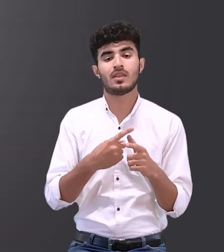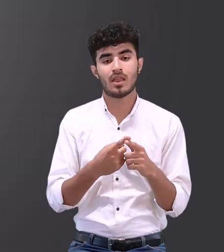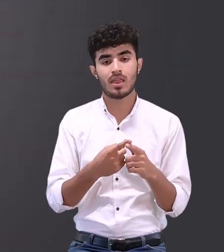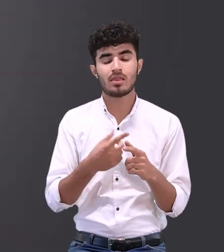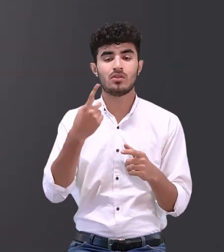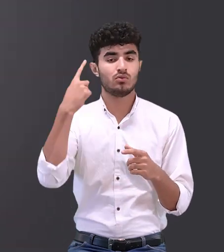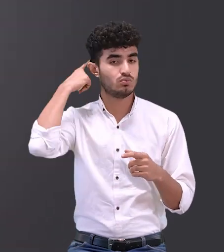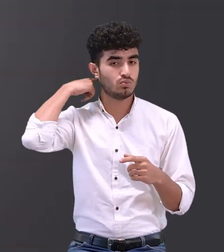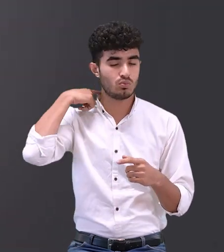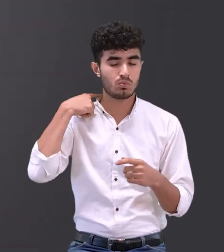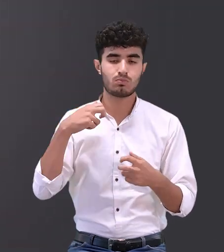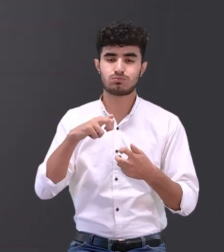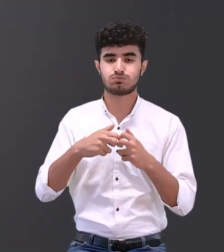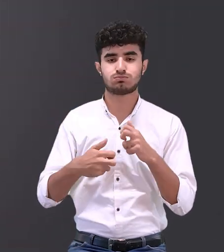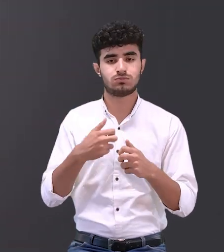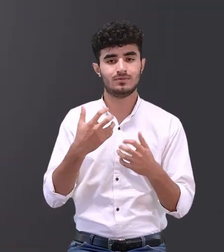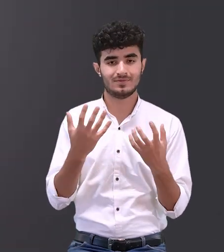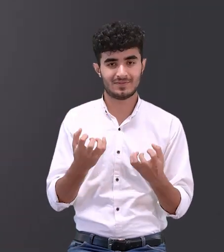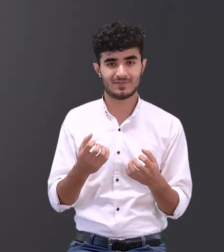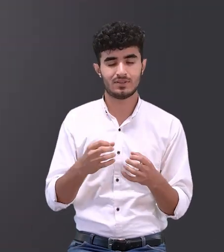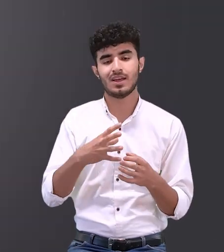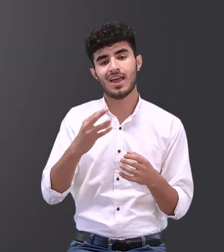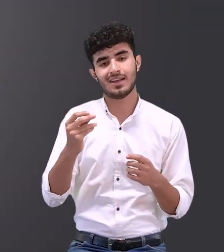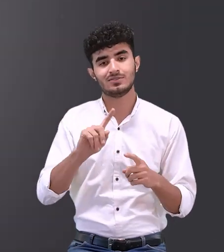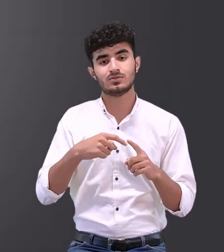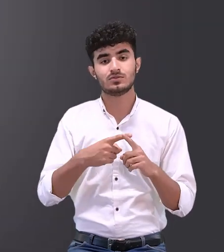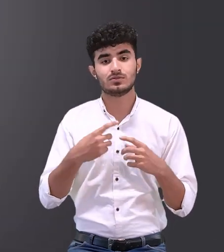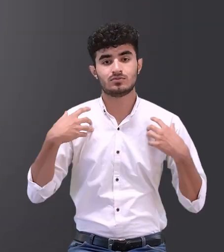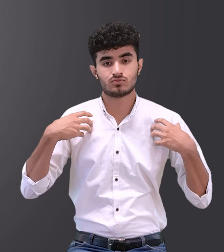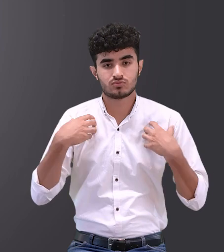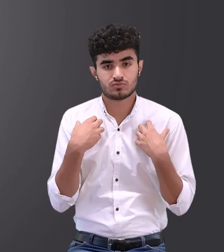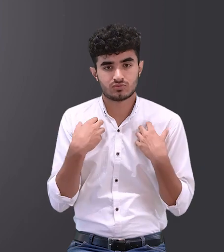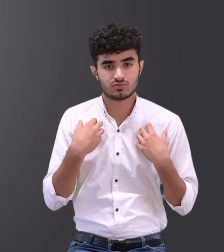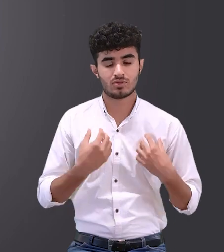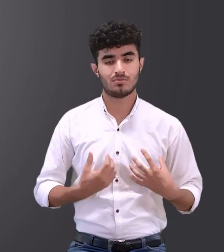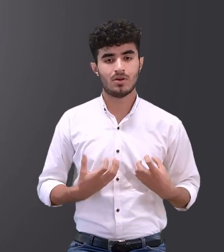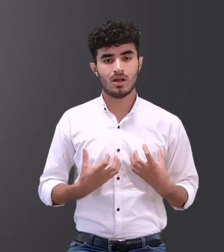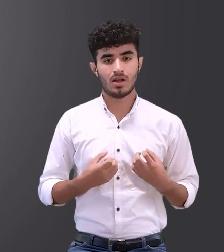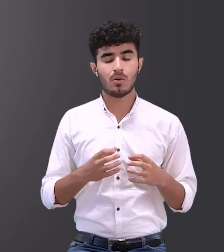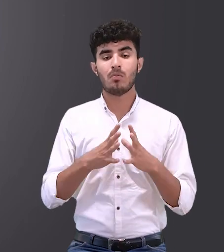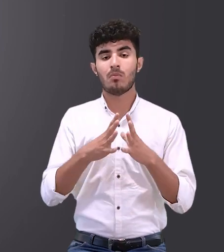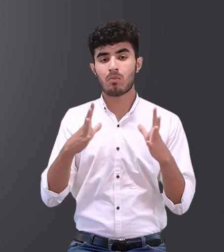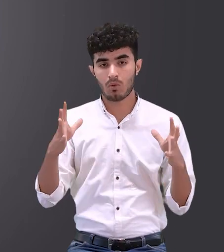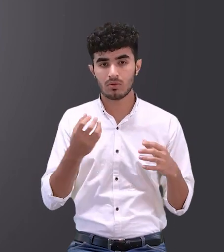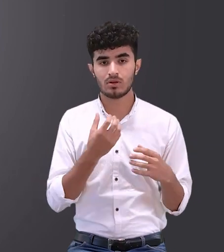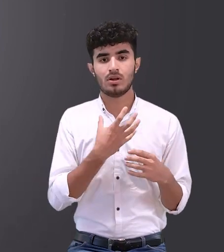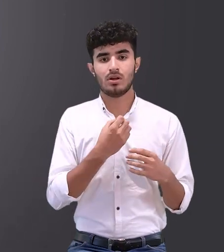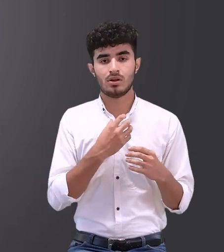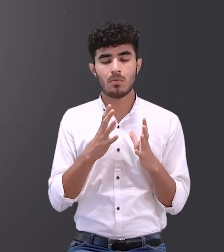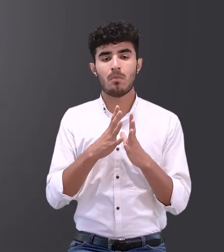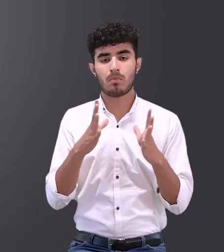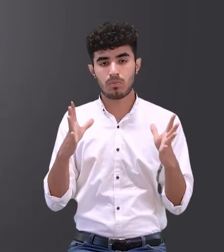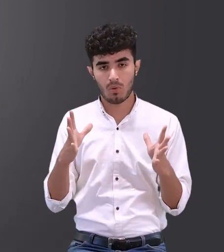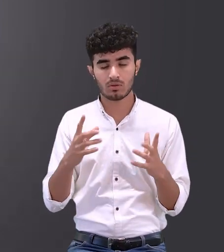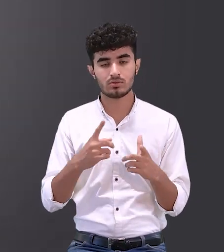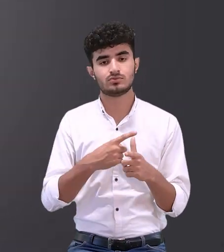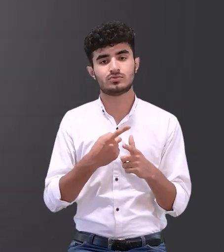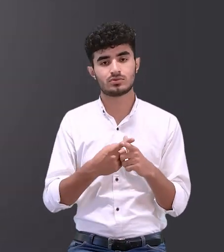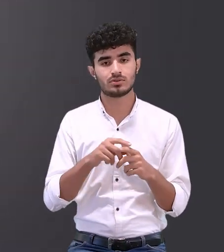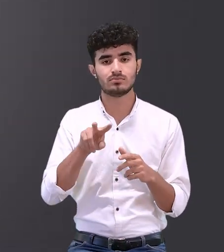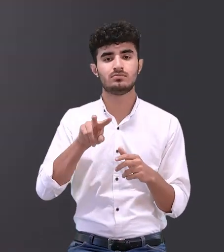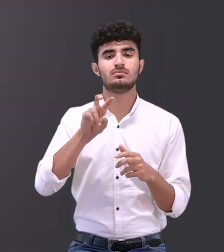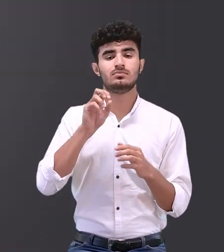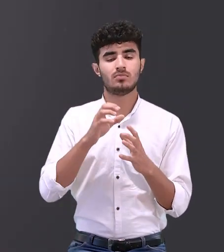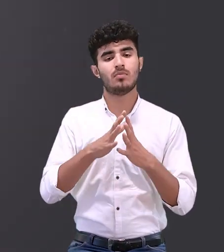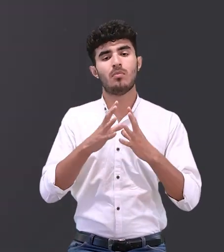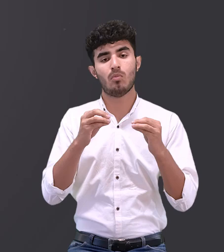which the body adapts and the heart pumps more blood to the lungs to oxygenate the same amount of blood